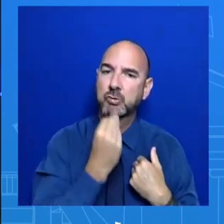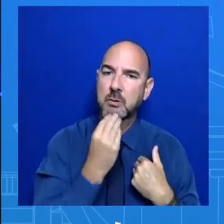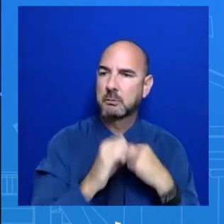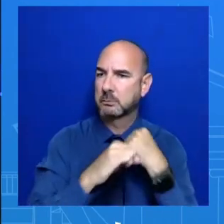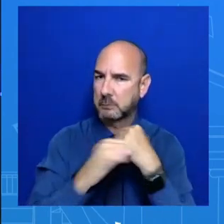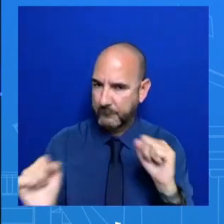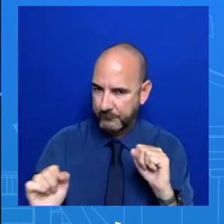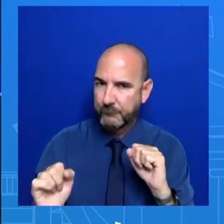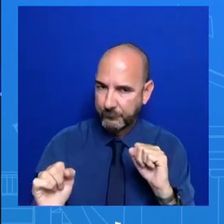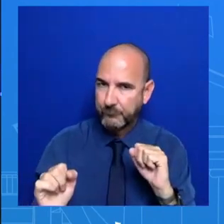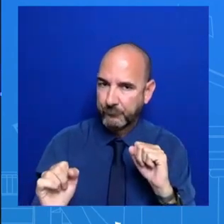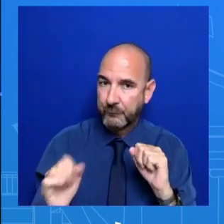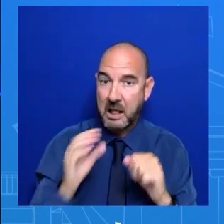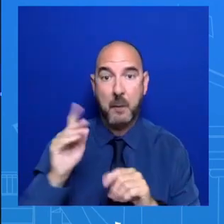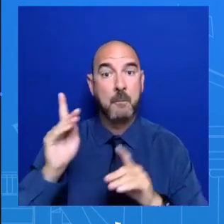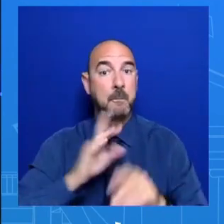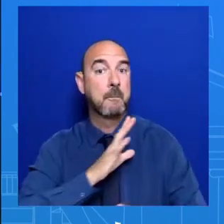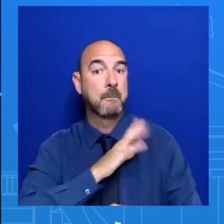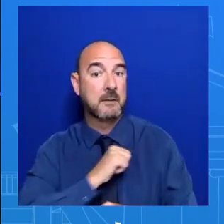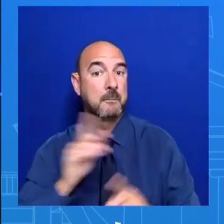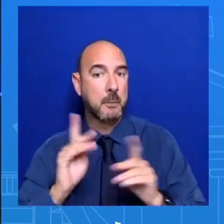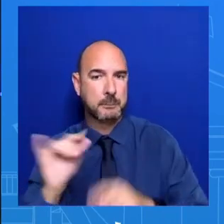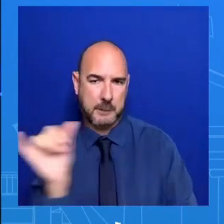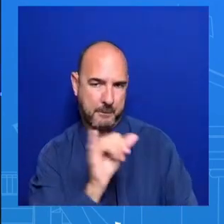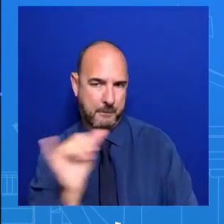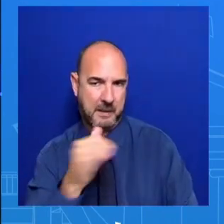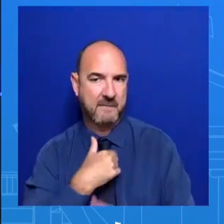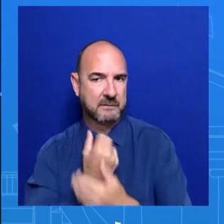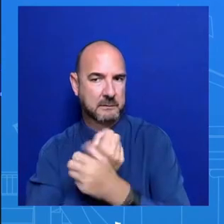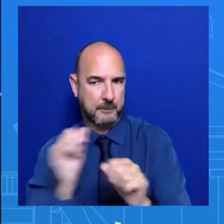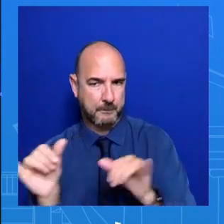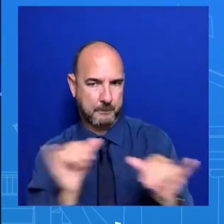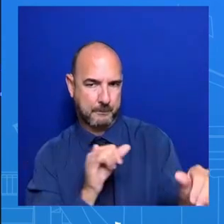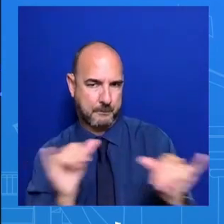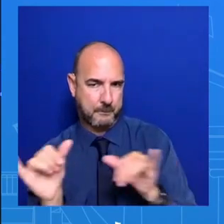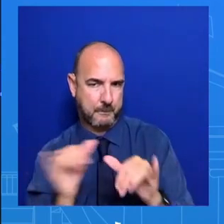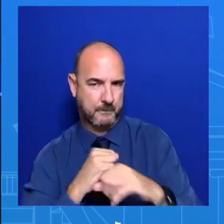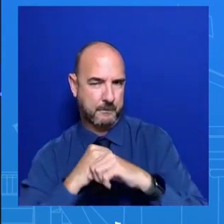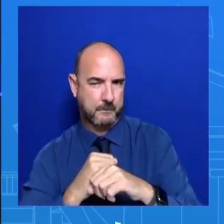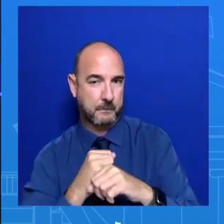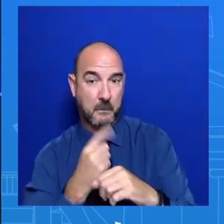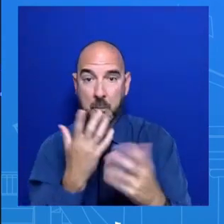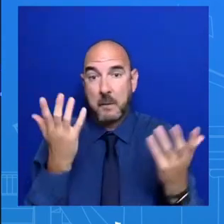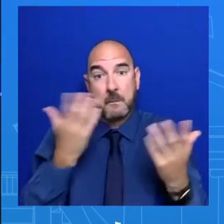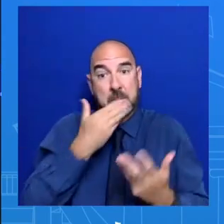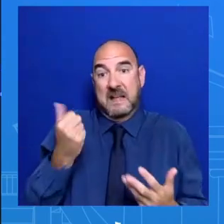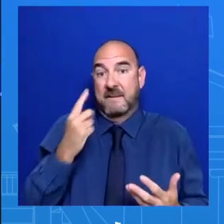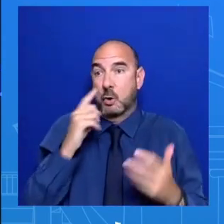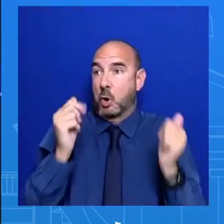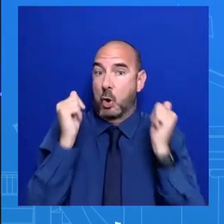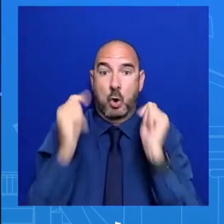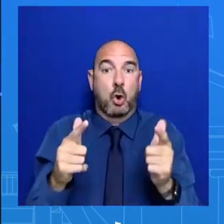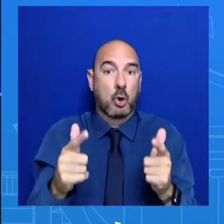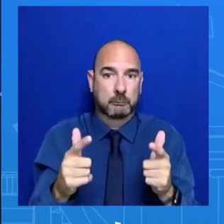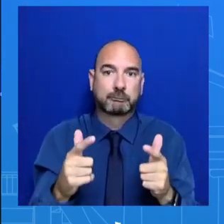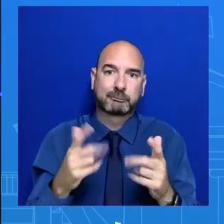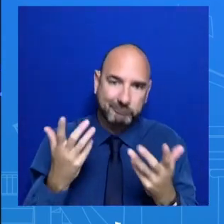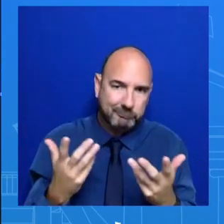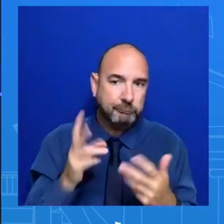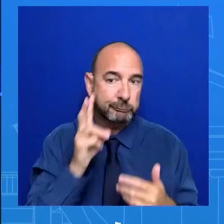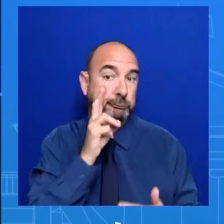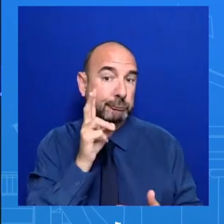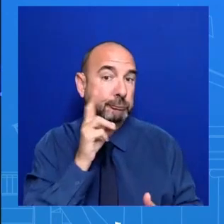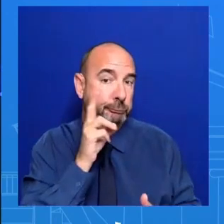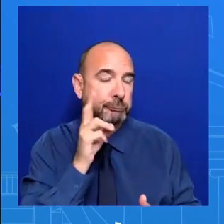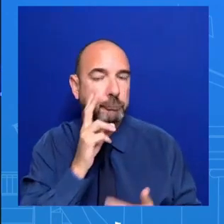the best way to bring about long-term security and stability for everyone in the region, Israelis, Palestinians, and Arabs. And he has talked about a